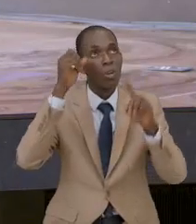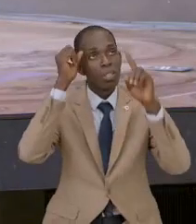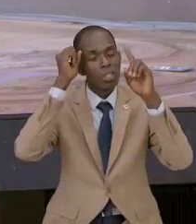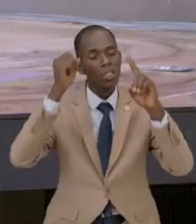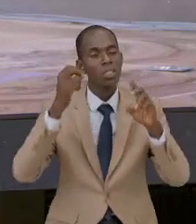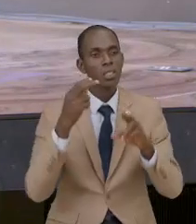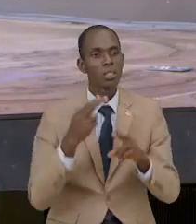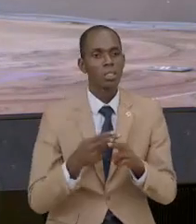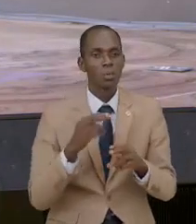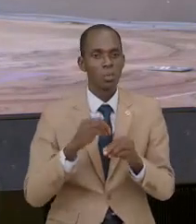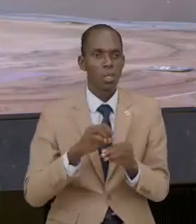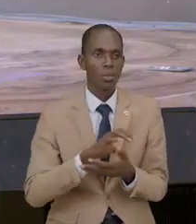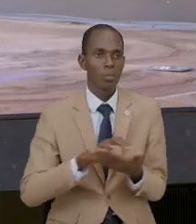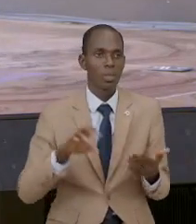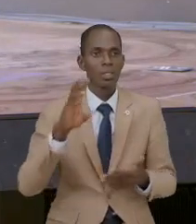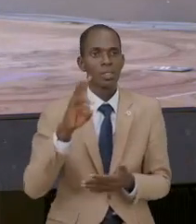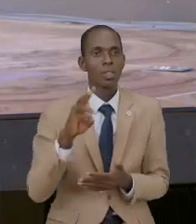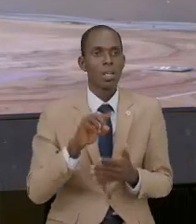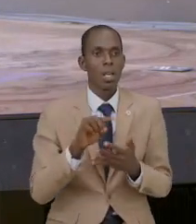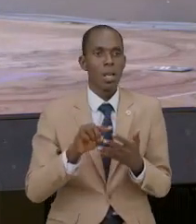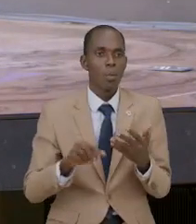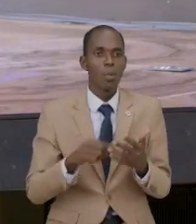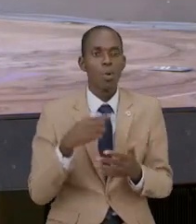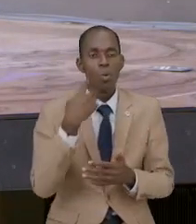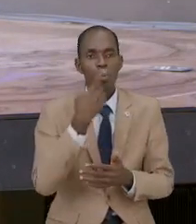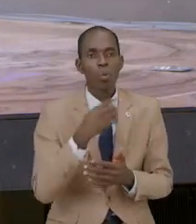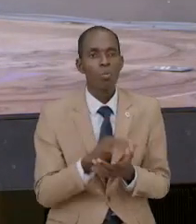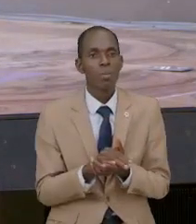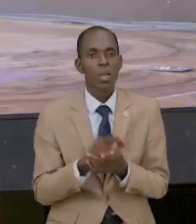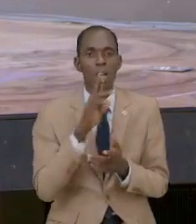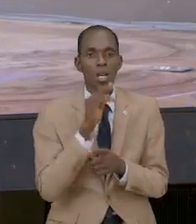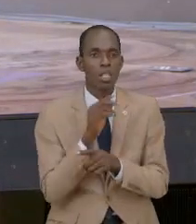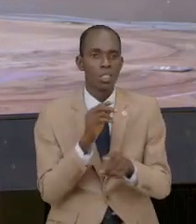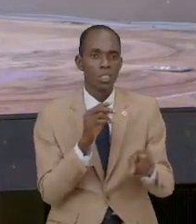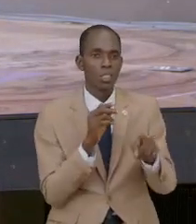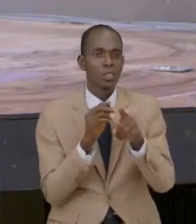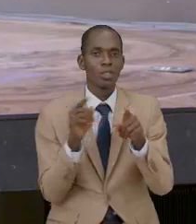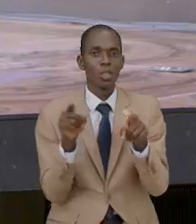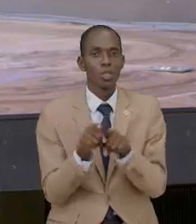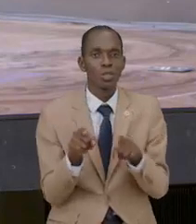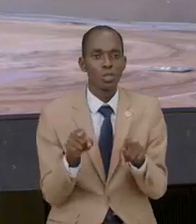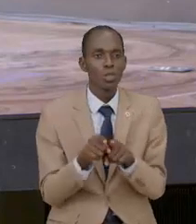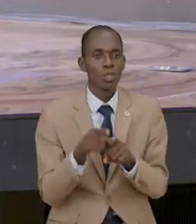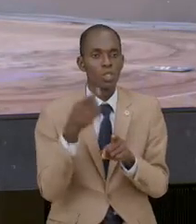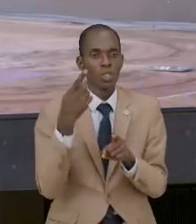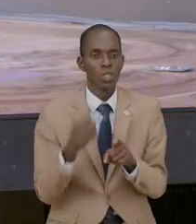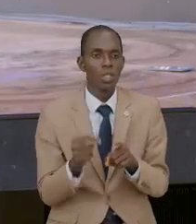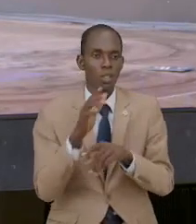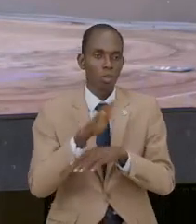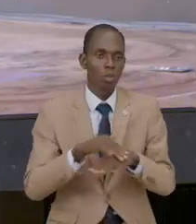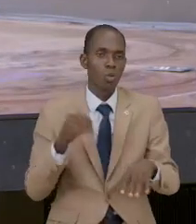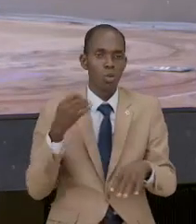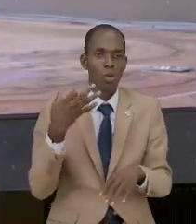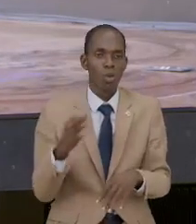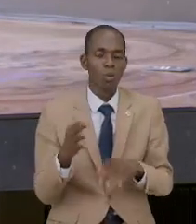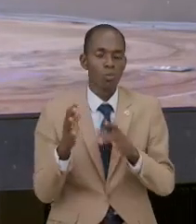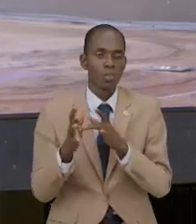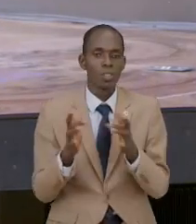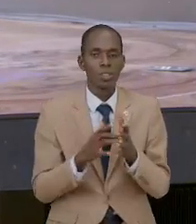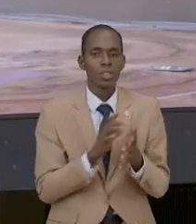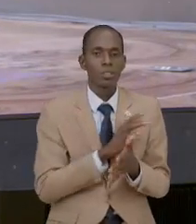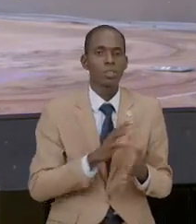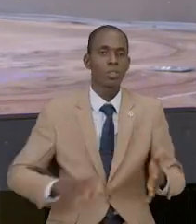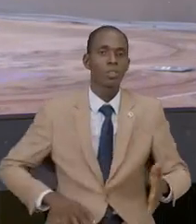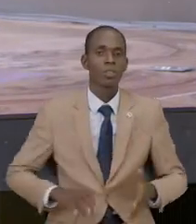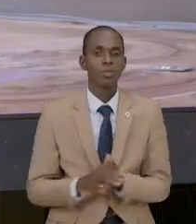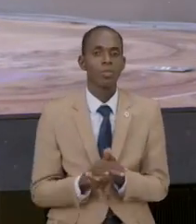verse 6, among whom are ye also the called of Jesus